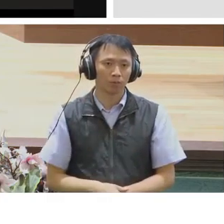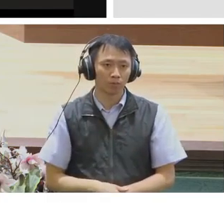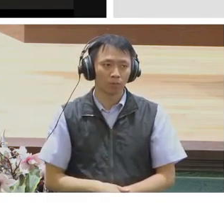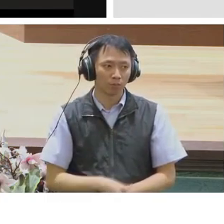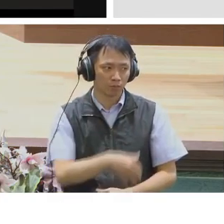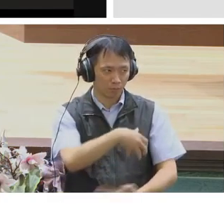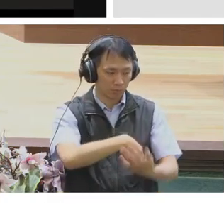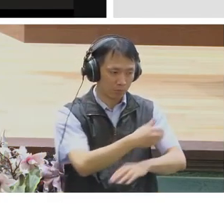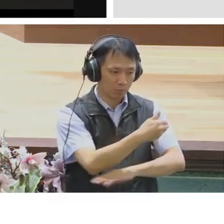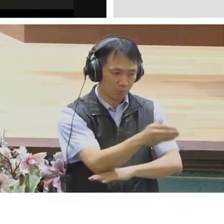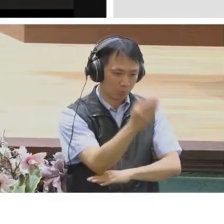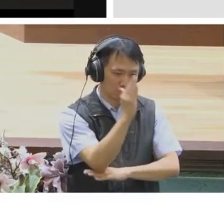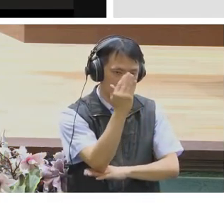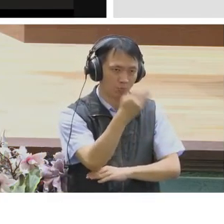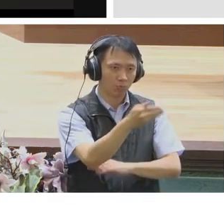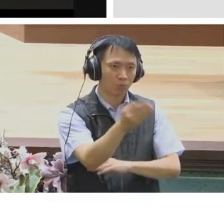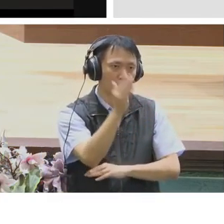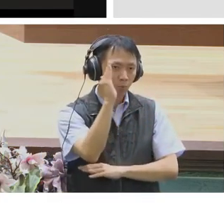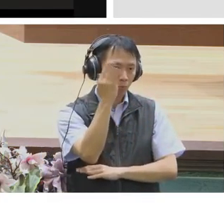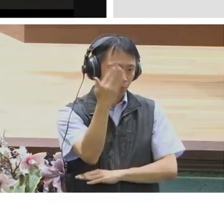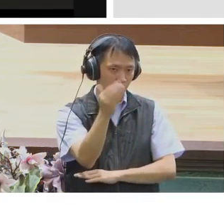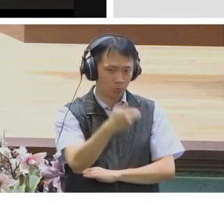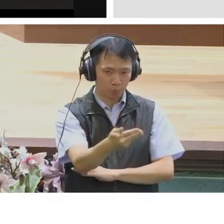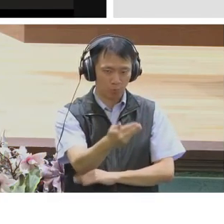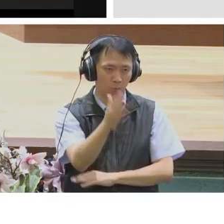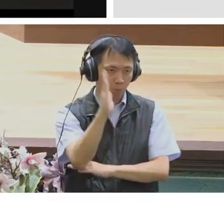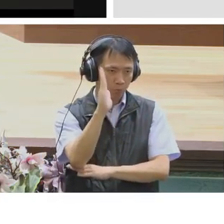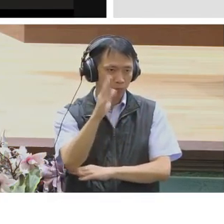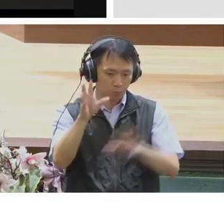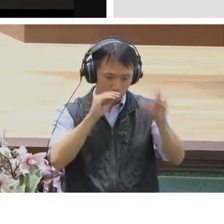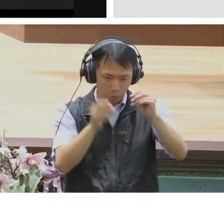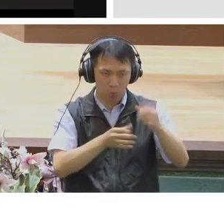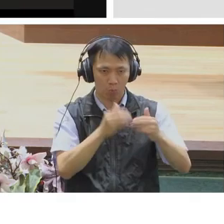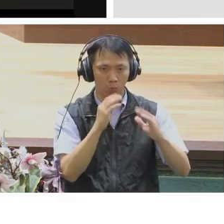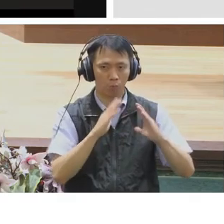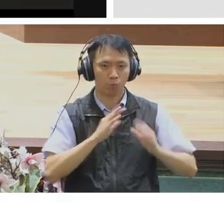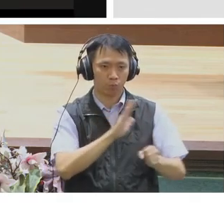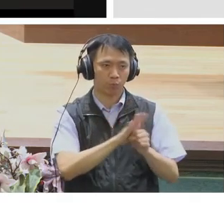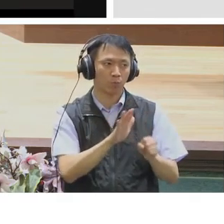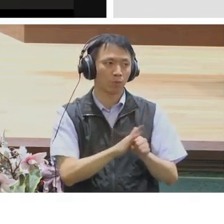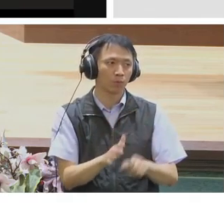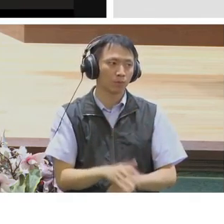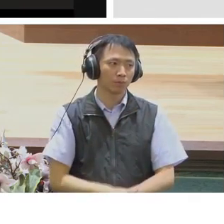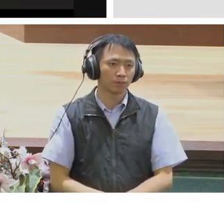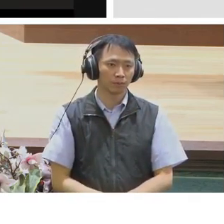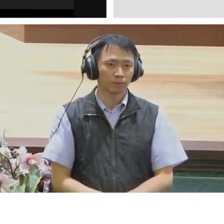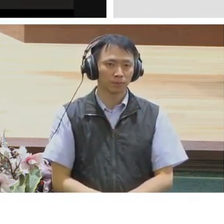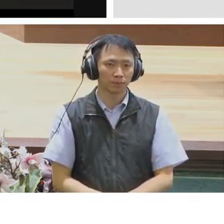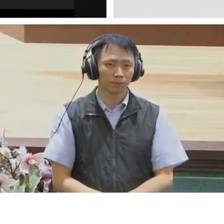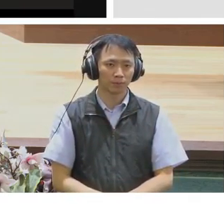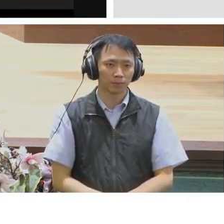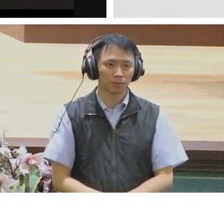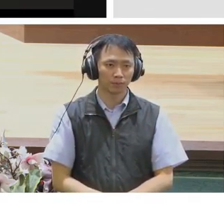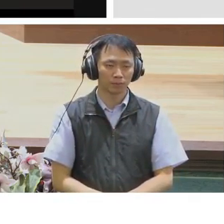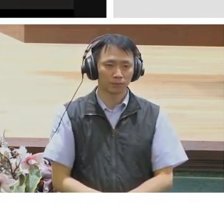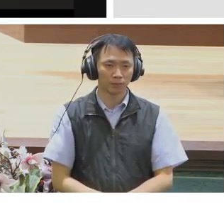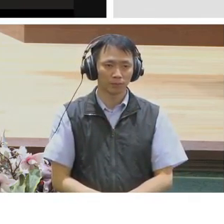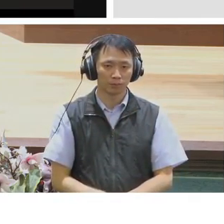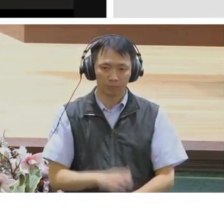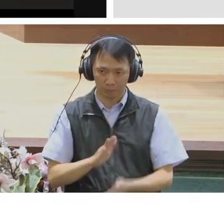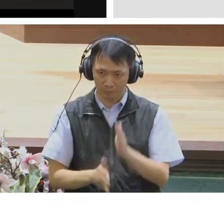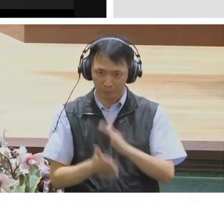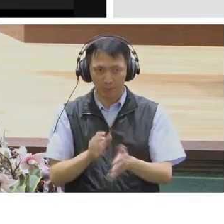And that's why in this session, I'll share more on this special case and the challenges we have during the research process so that you can